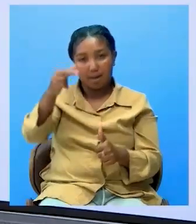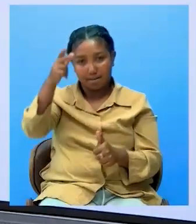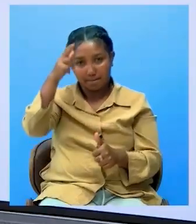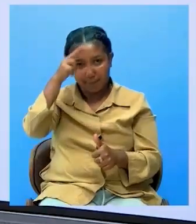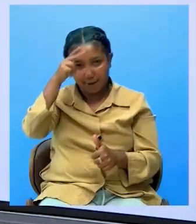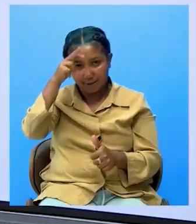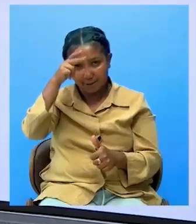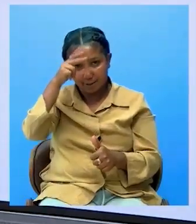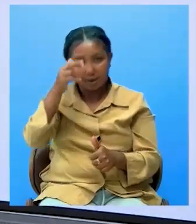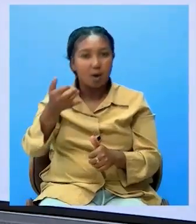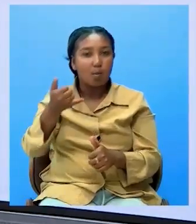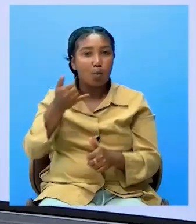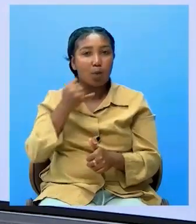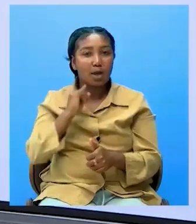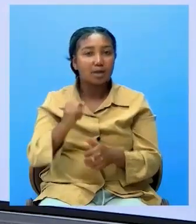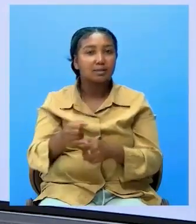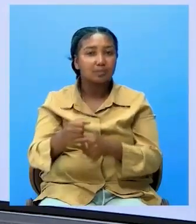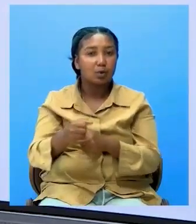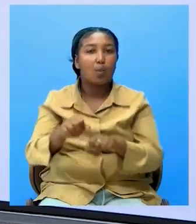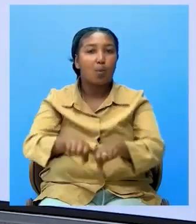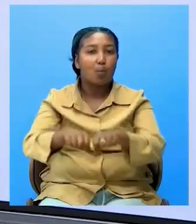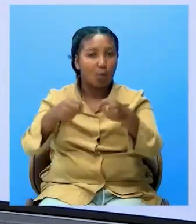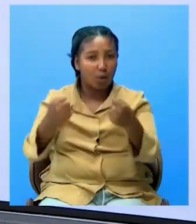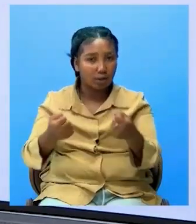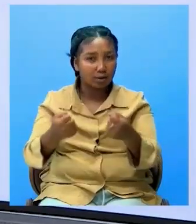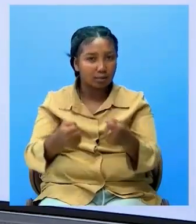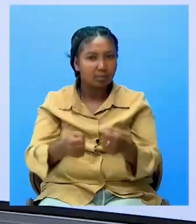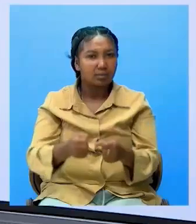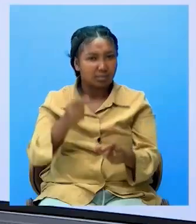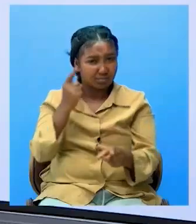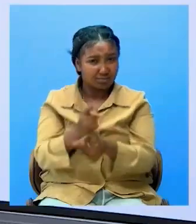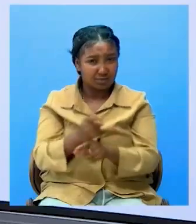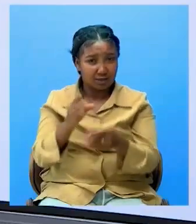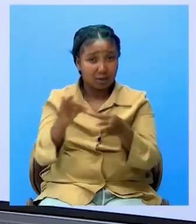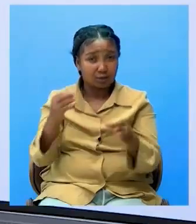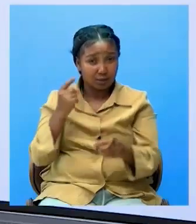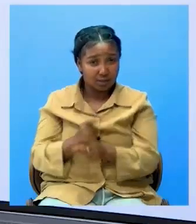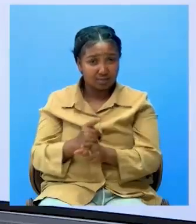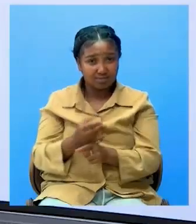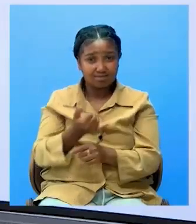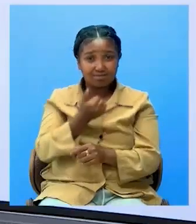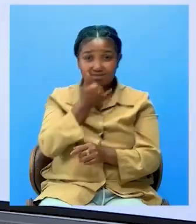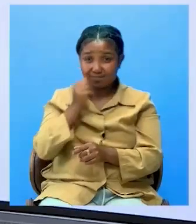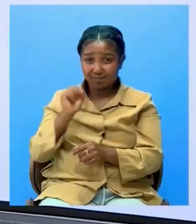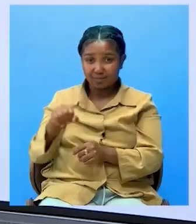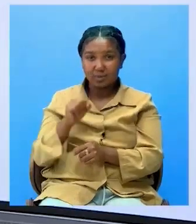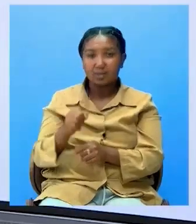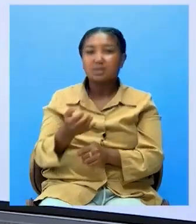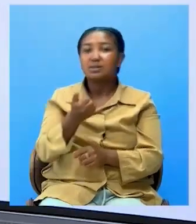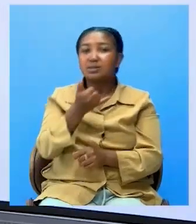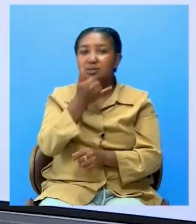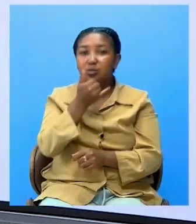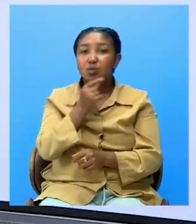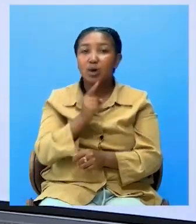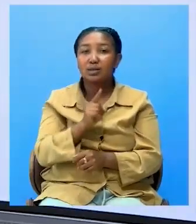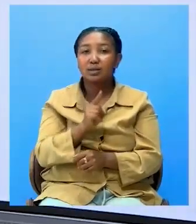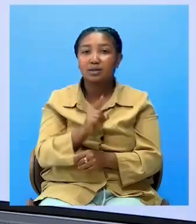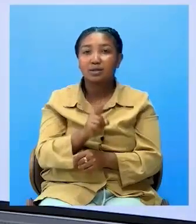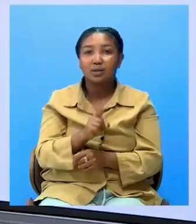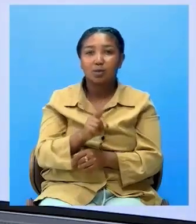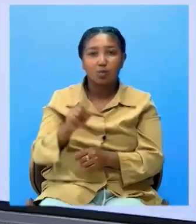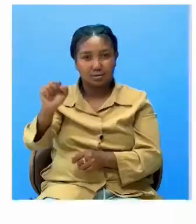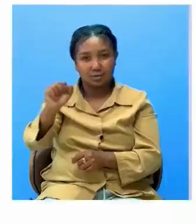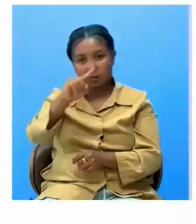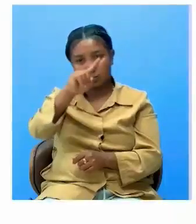brother mobile is broken. Is this right? Something wrong. Why that? We have to put